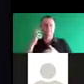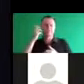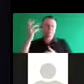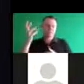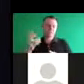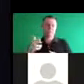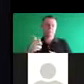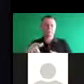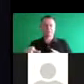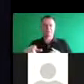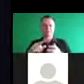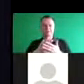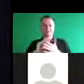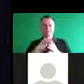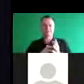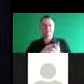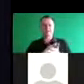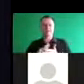installation, which Hannah is very